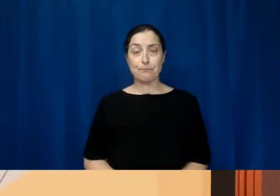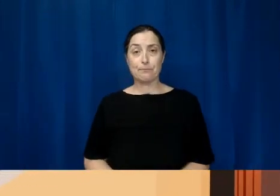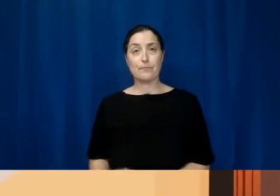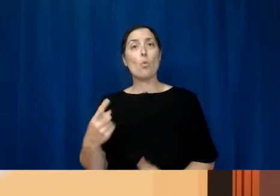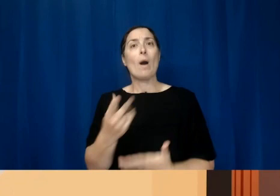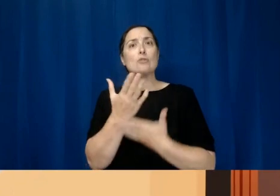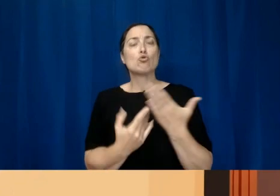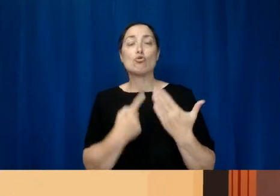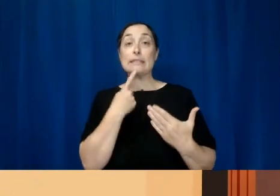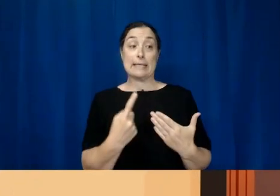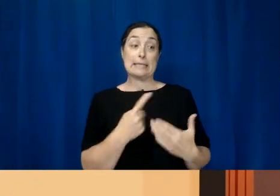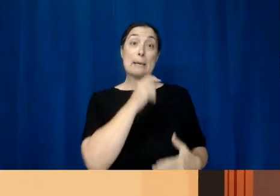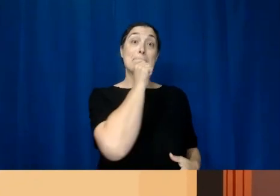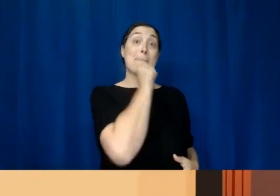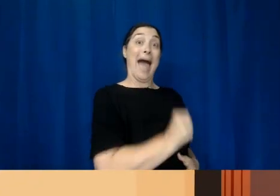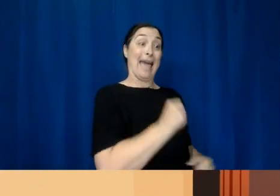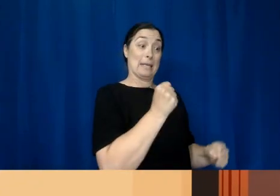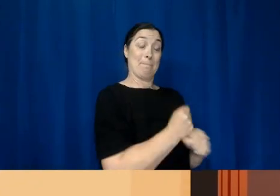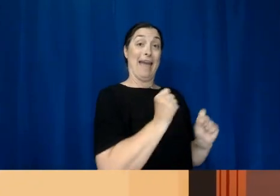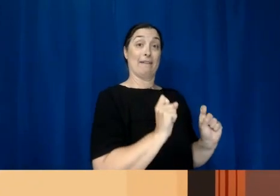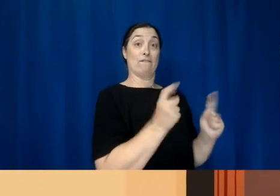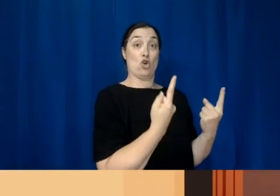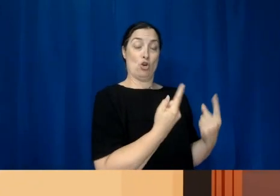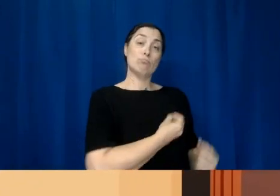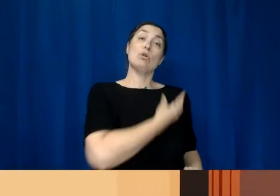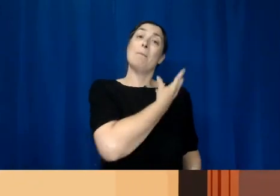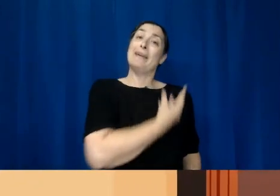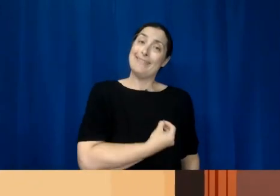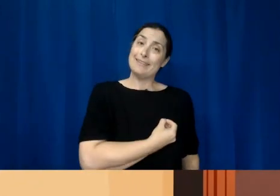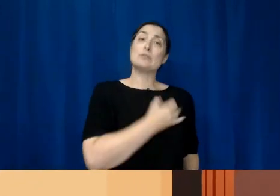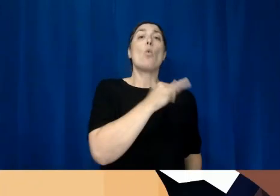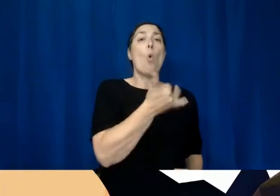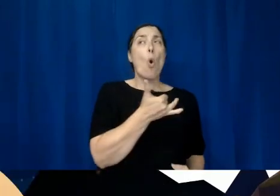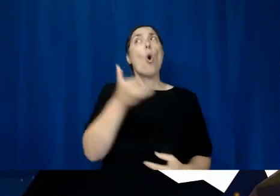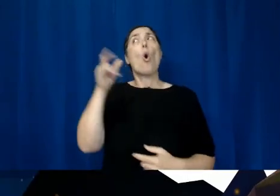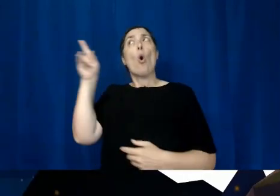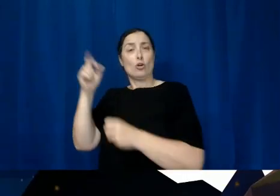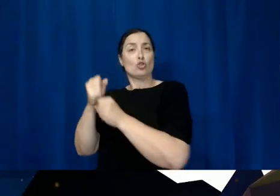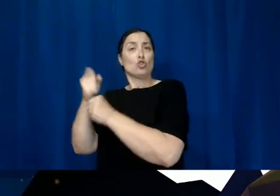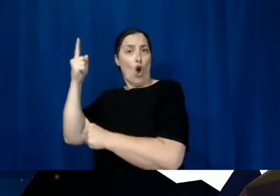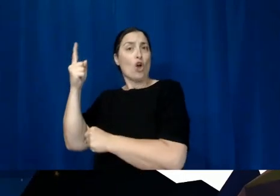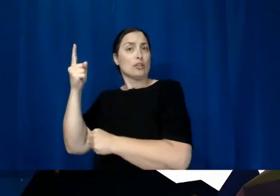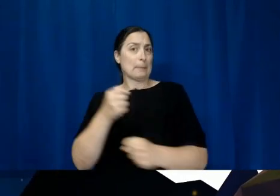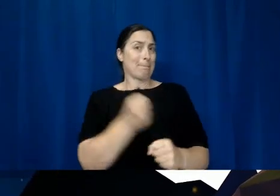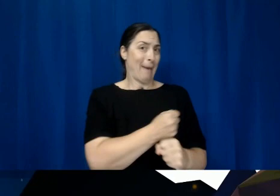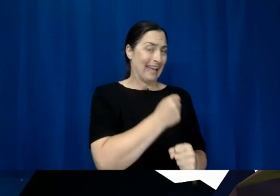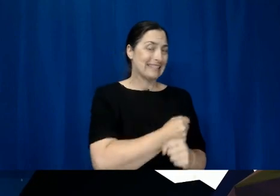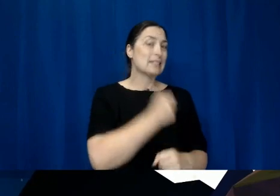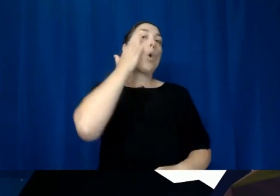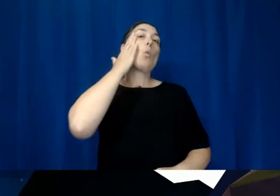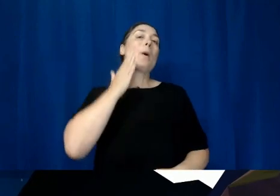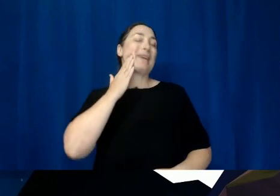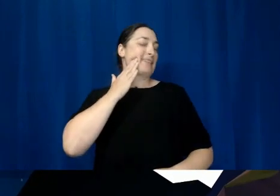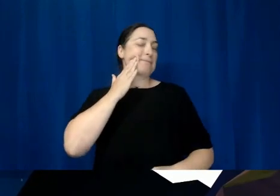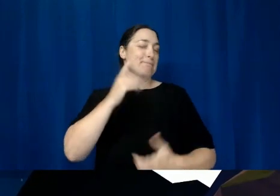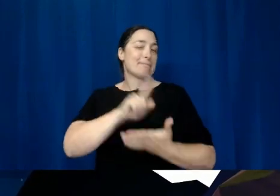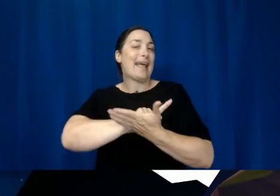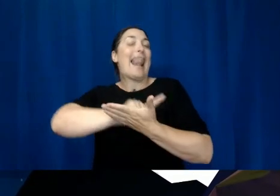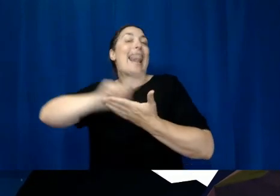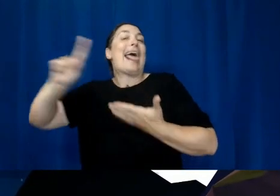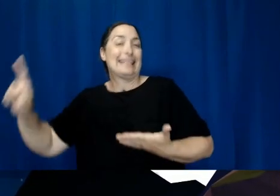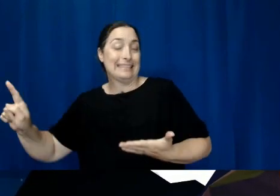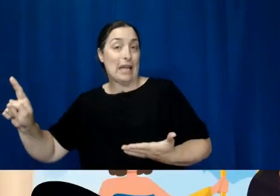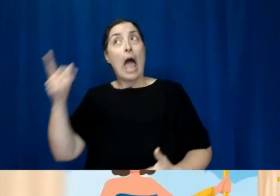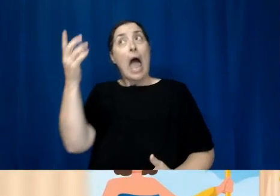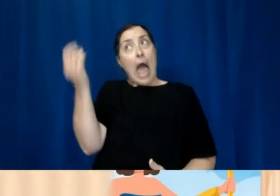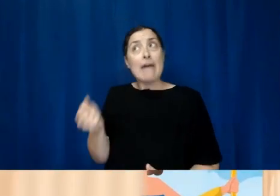was created first, either by Prometheus or the Olympian gods. The first mortal woman was not created until later in the